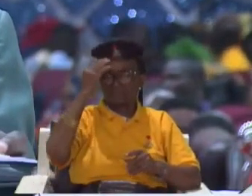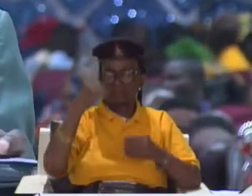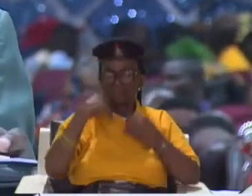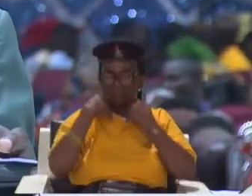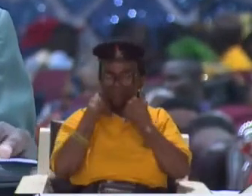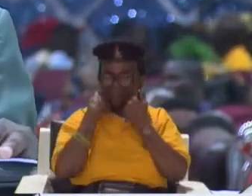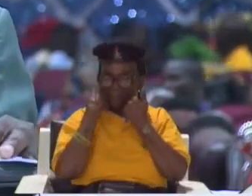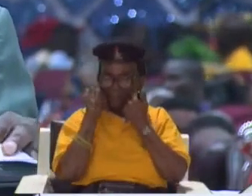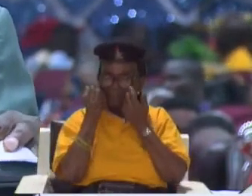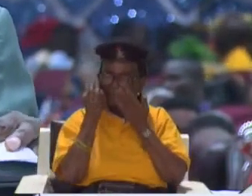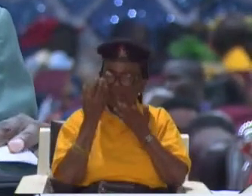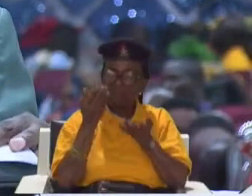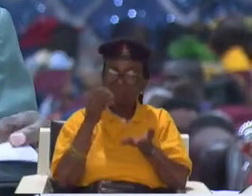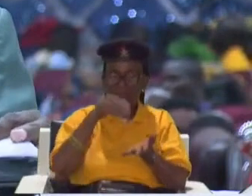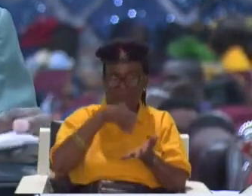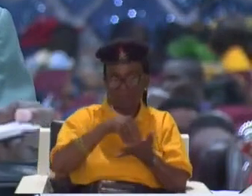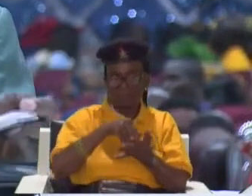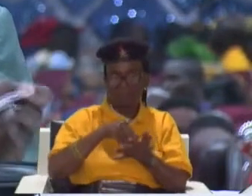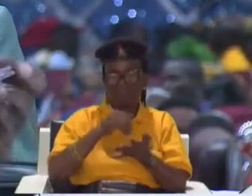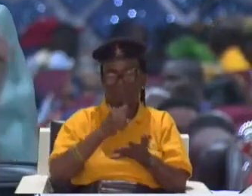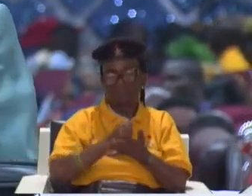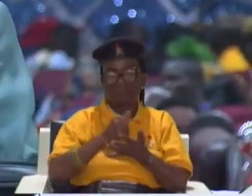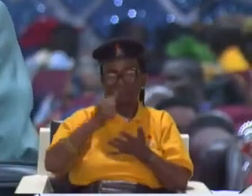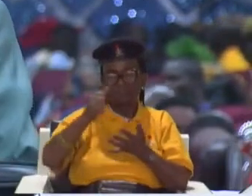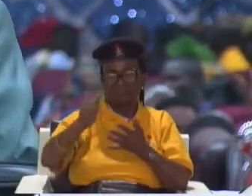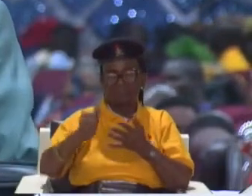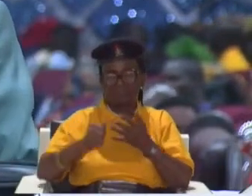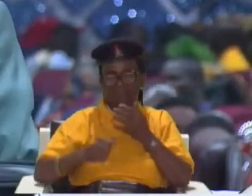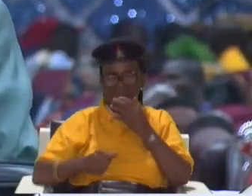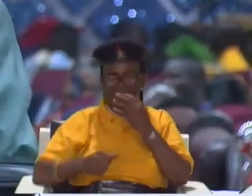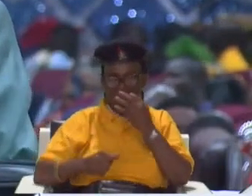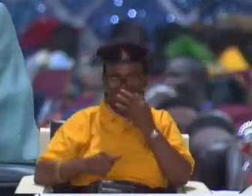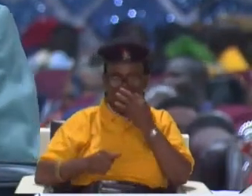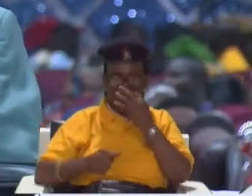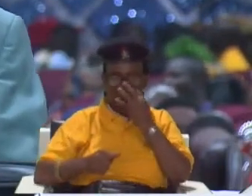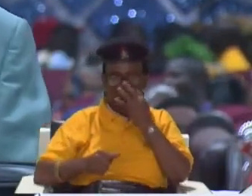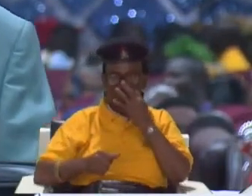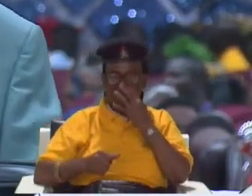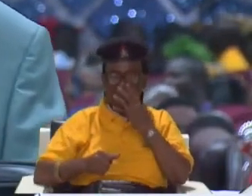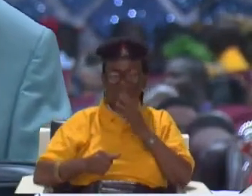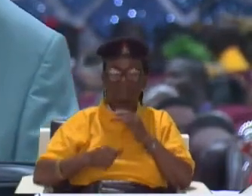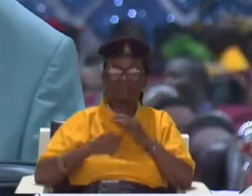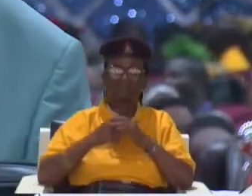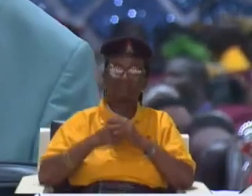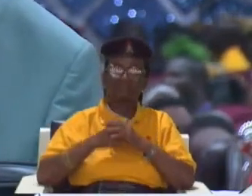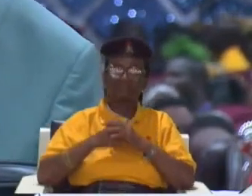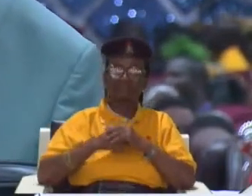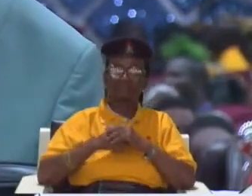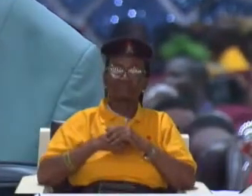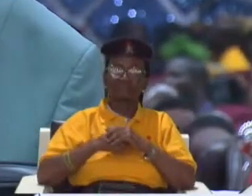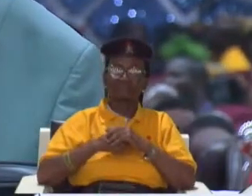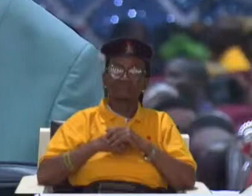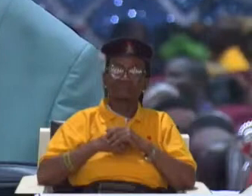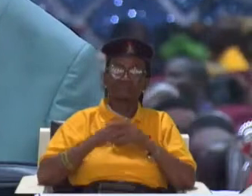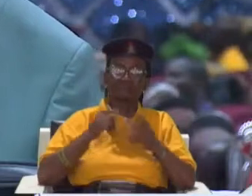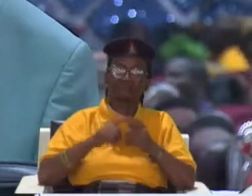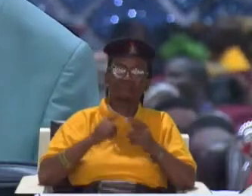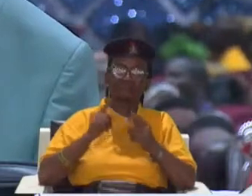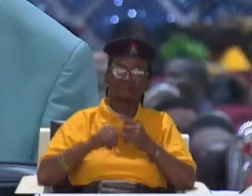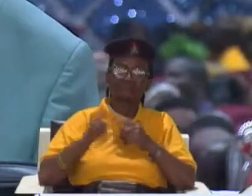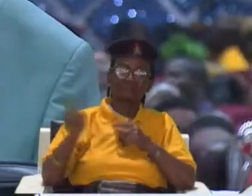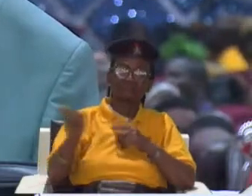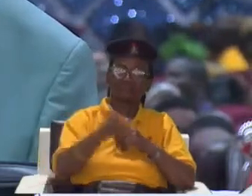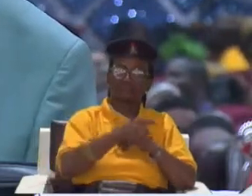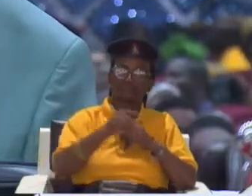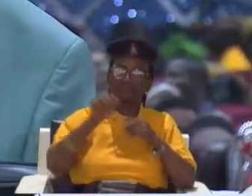ki tiju mo lai lai. And then you can add whatever prayer of